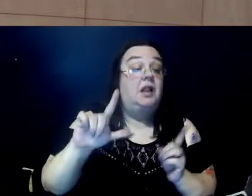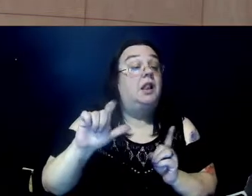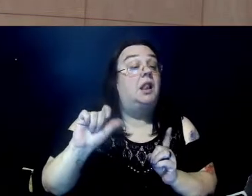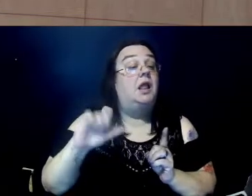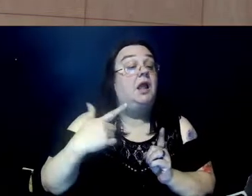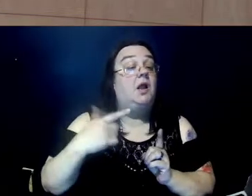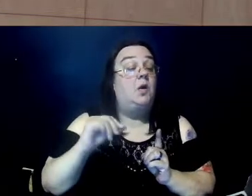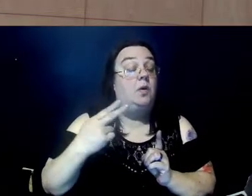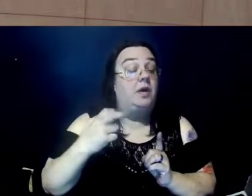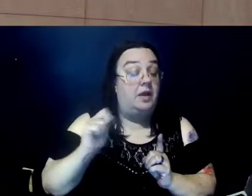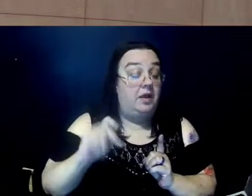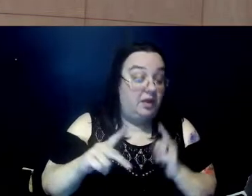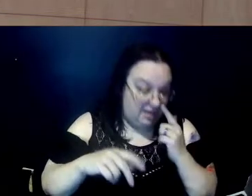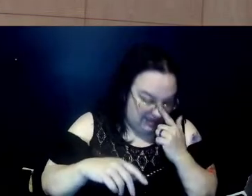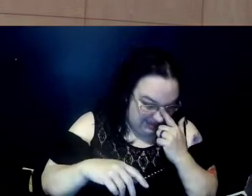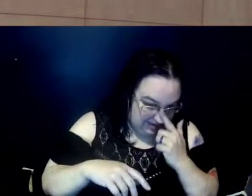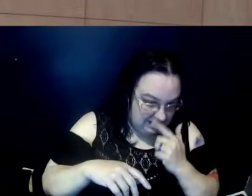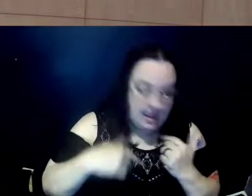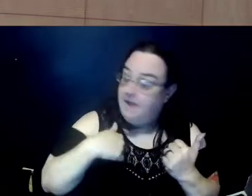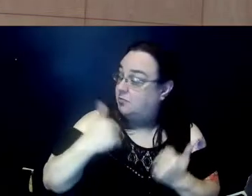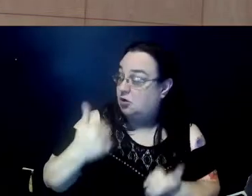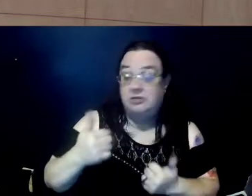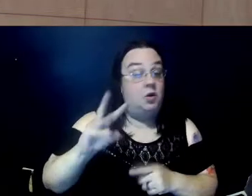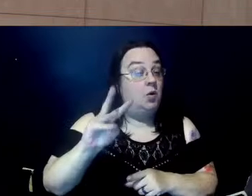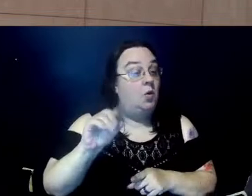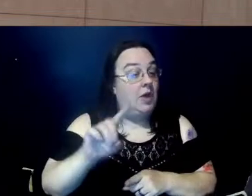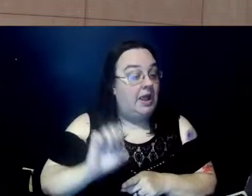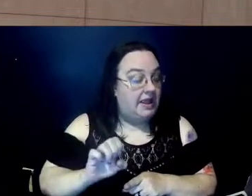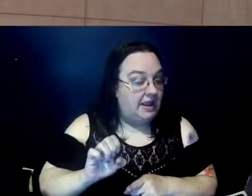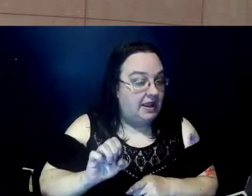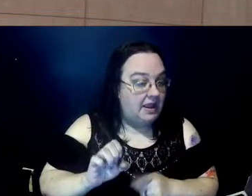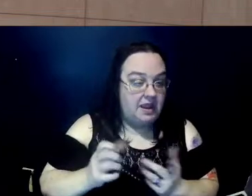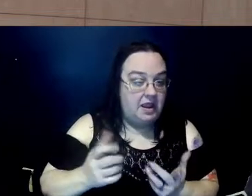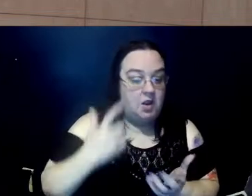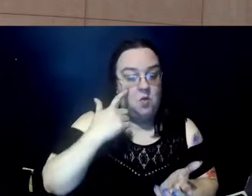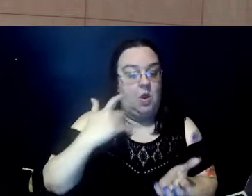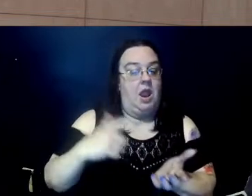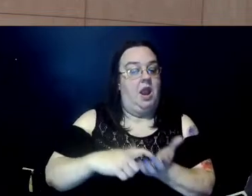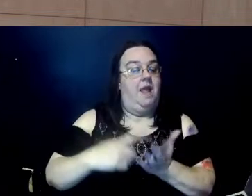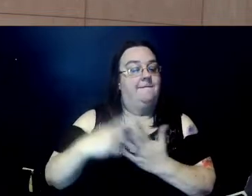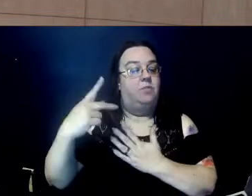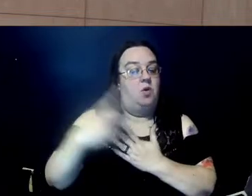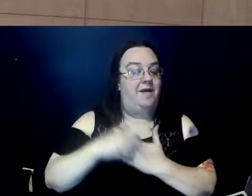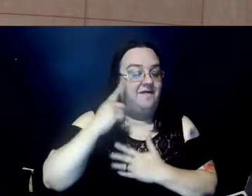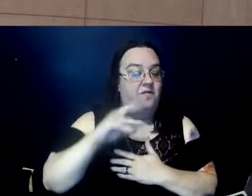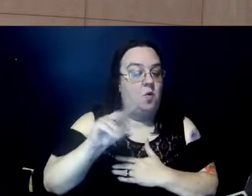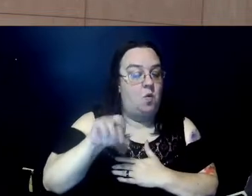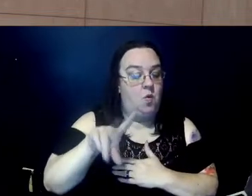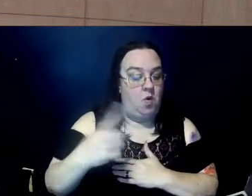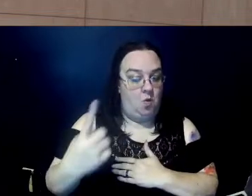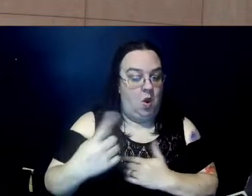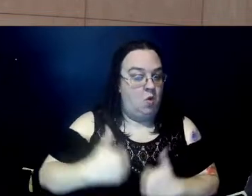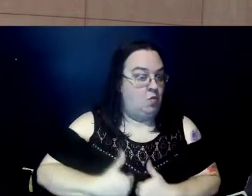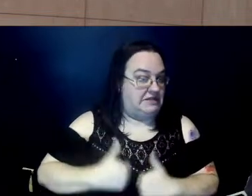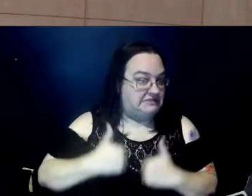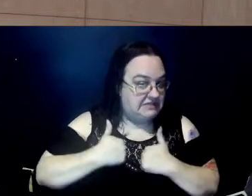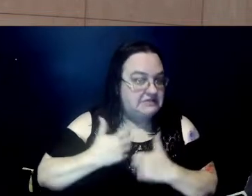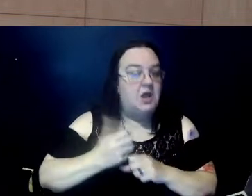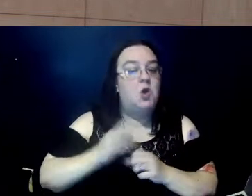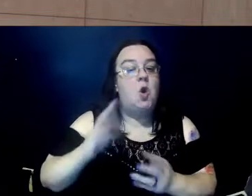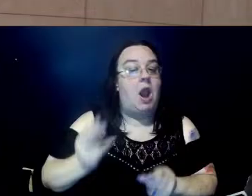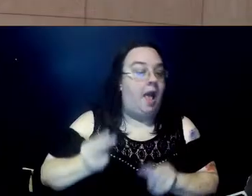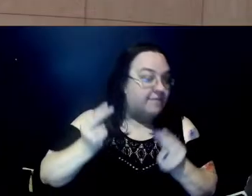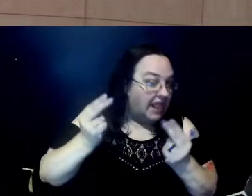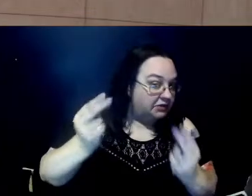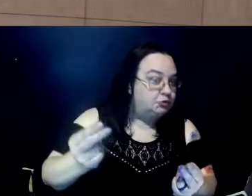LeGloahec. I'm good. Wade. Recognition program for Ward 1 residents. Get your nominations